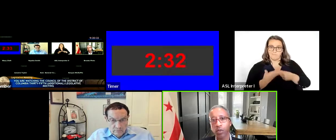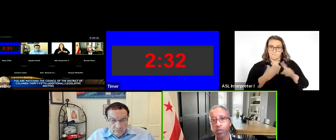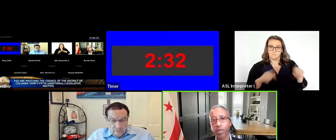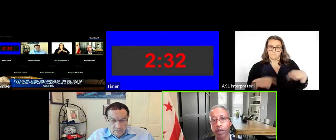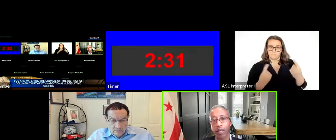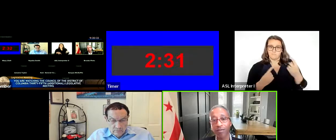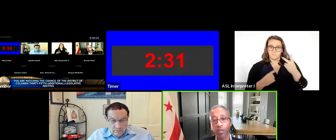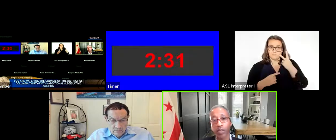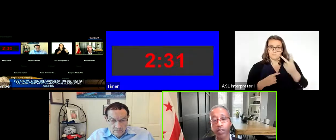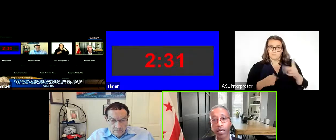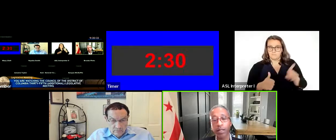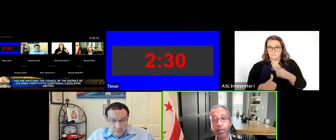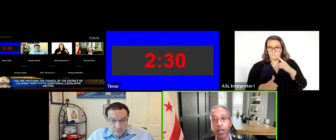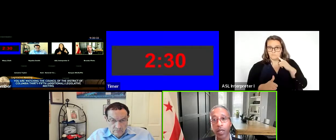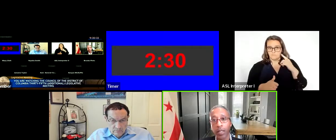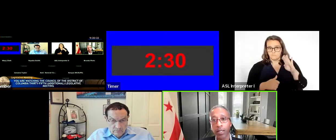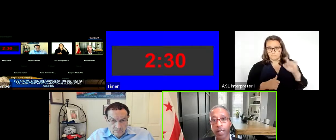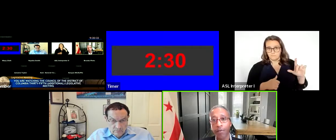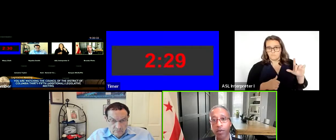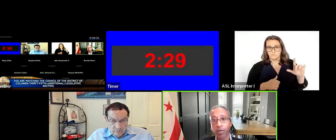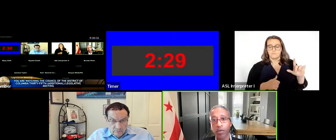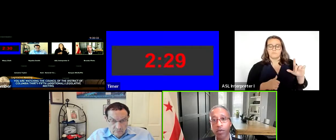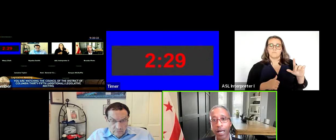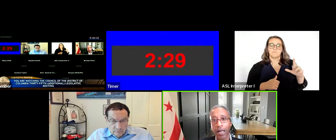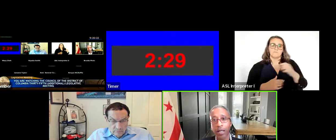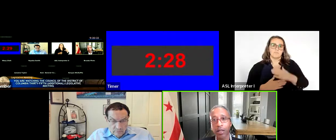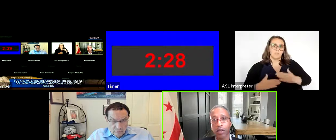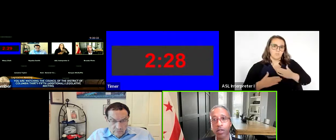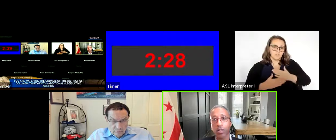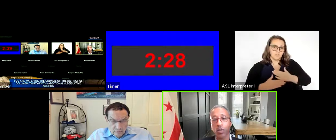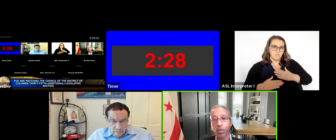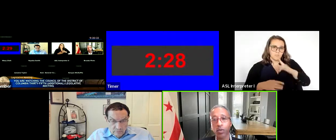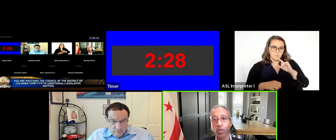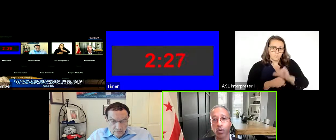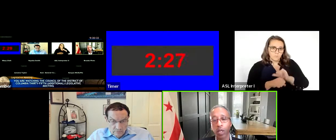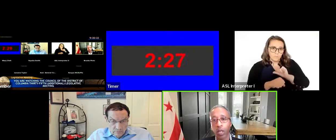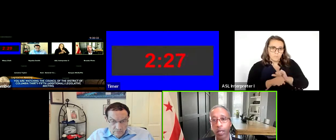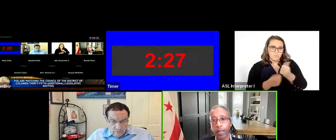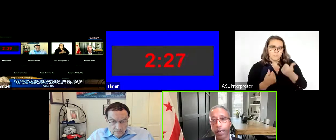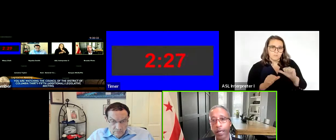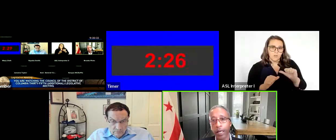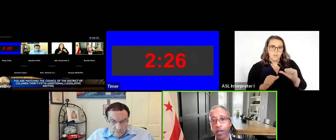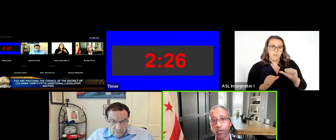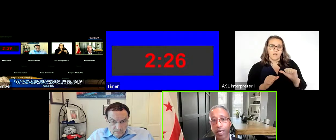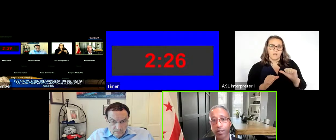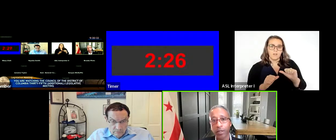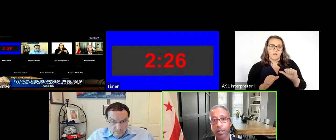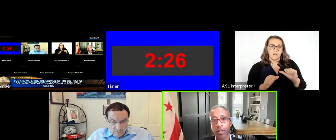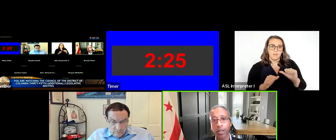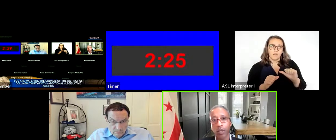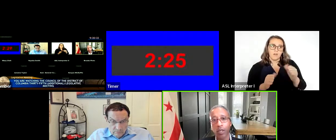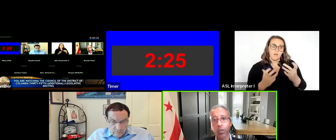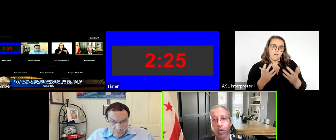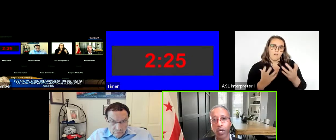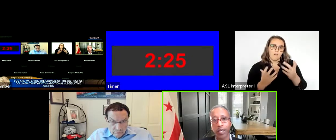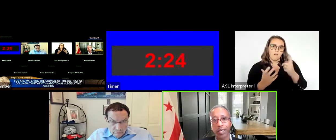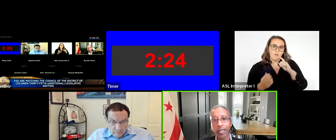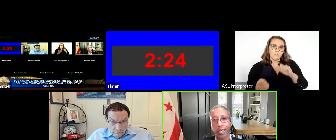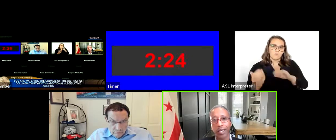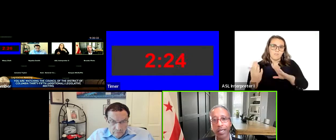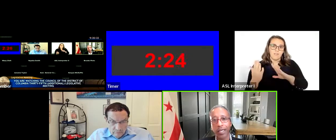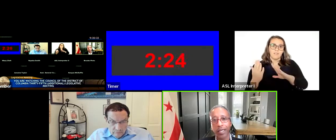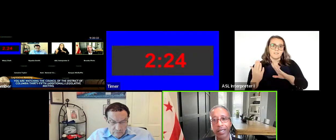saw the initial bill, and I've appreciated the efforts to try to address